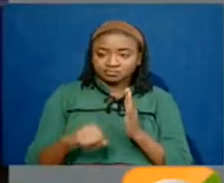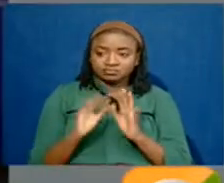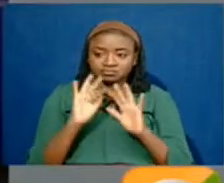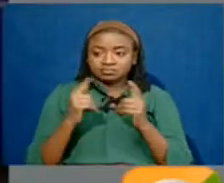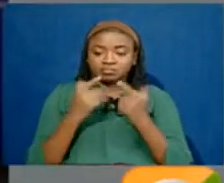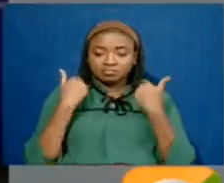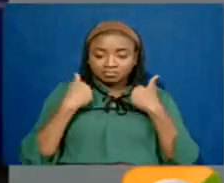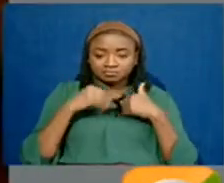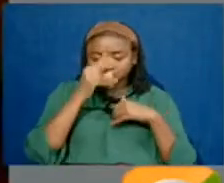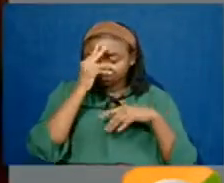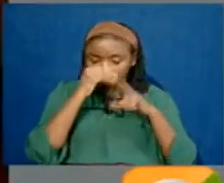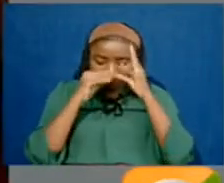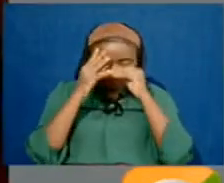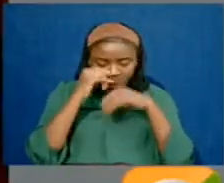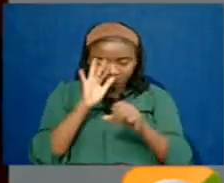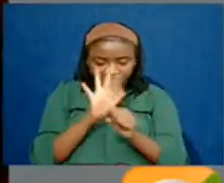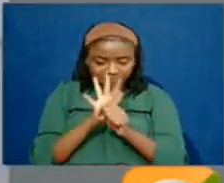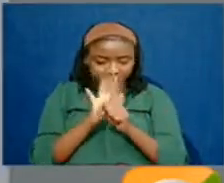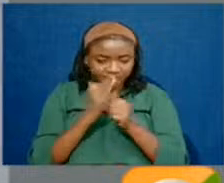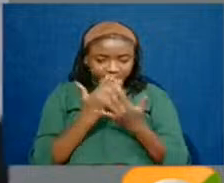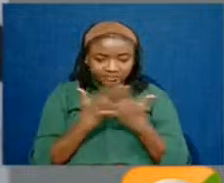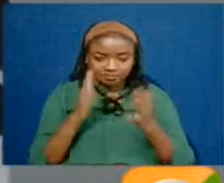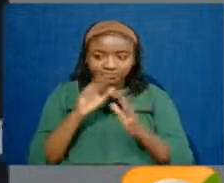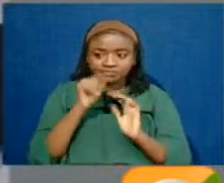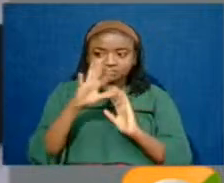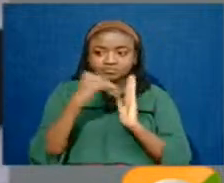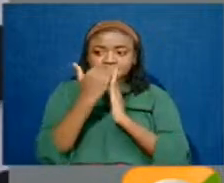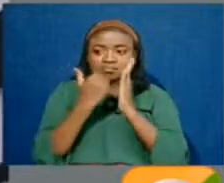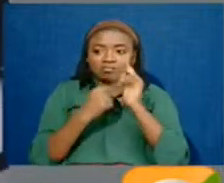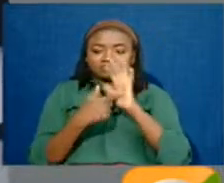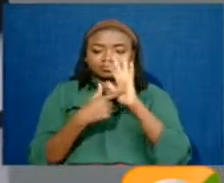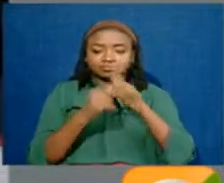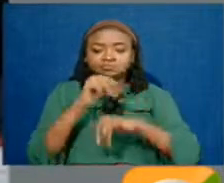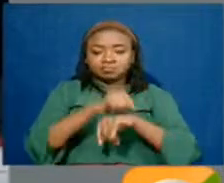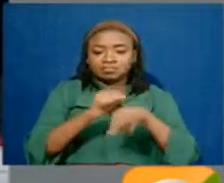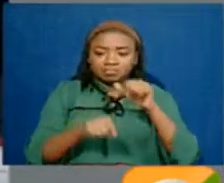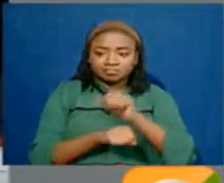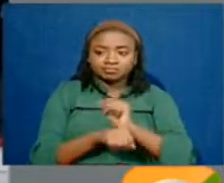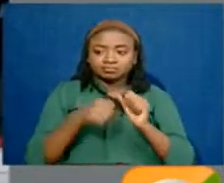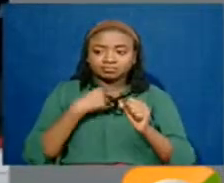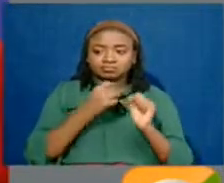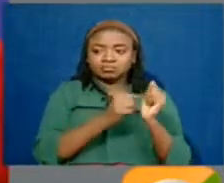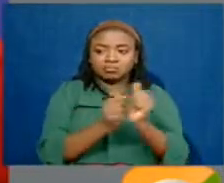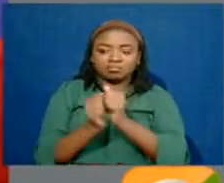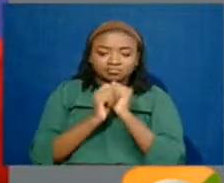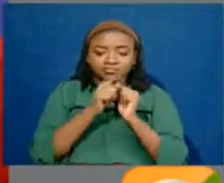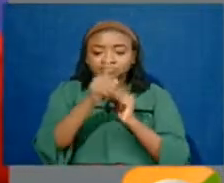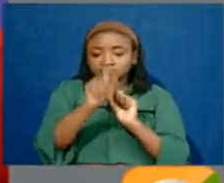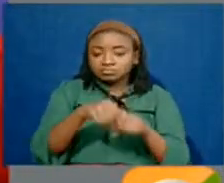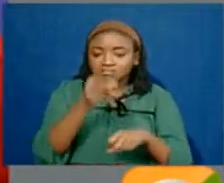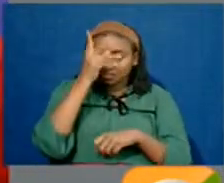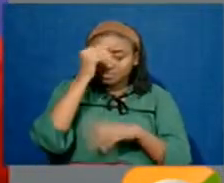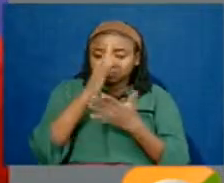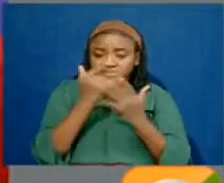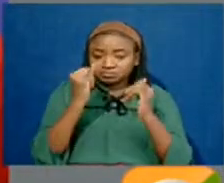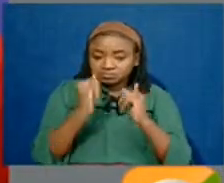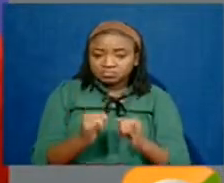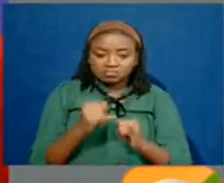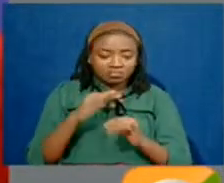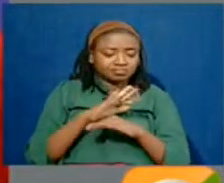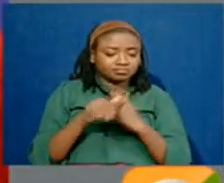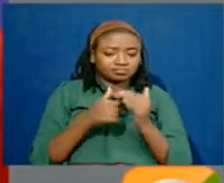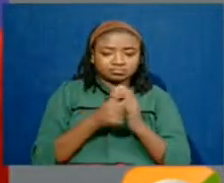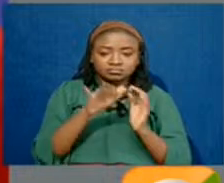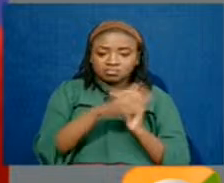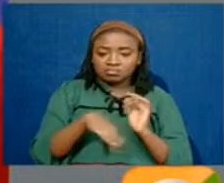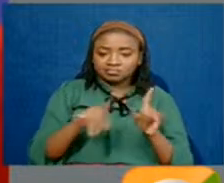I am learning new things from the program, from structure to collaboration. You can learn something new in every area. I